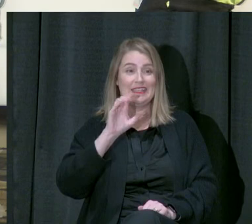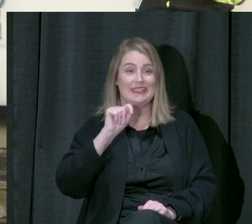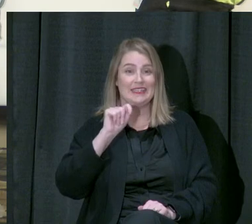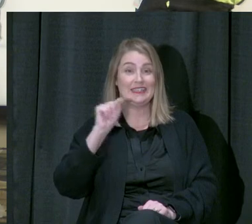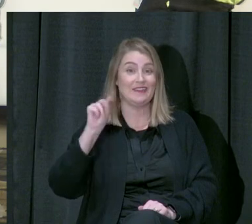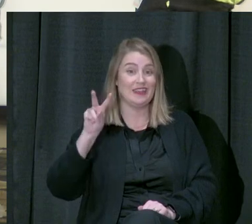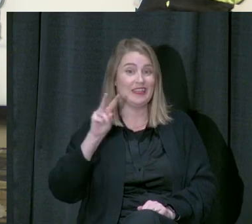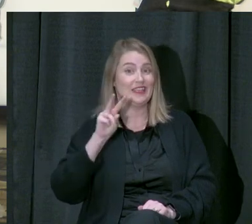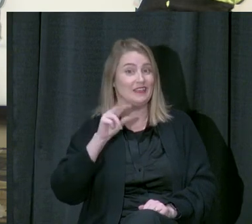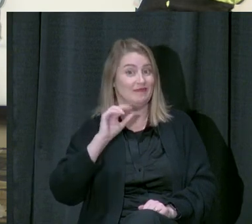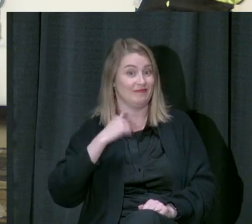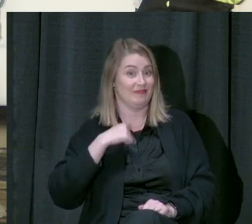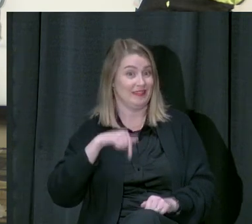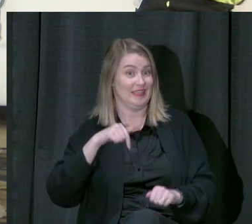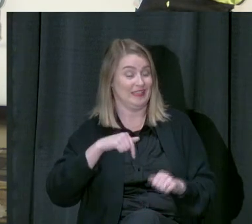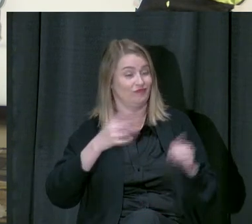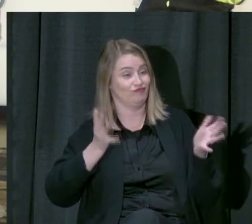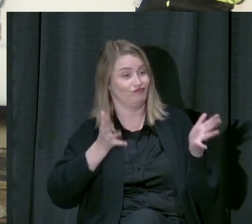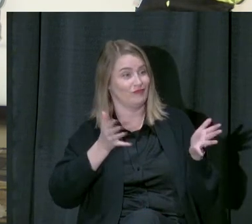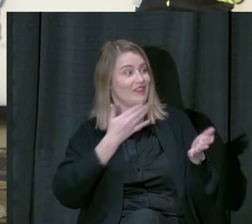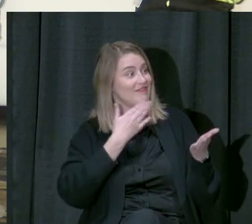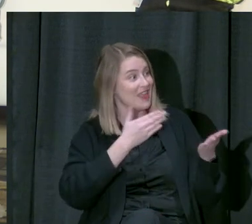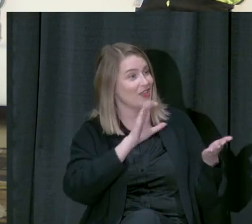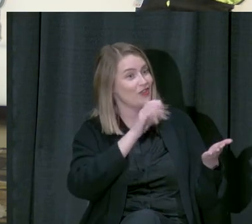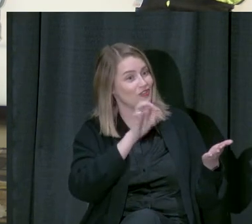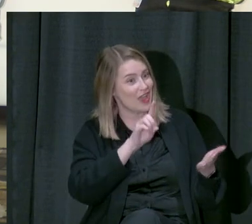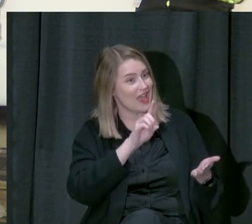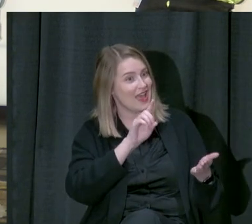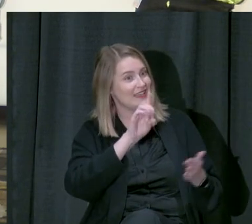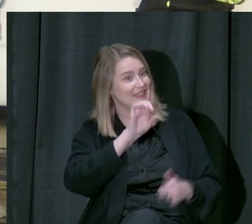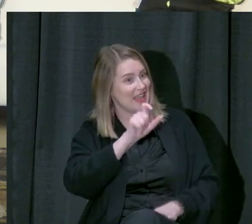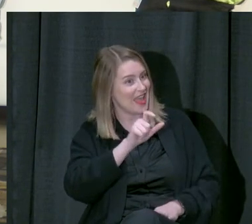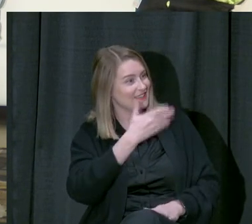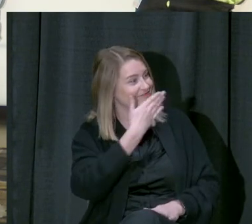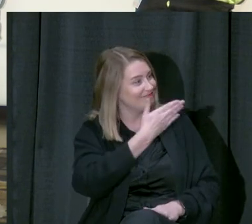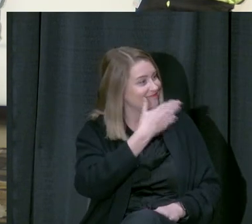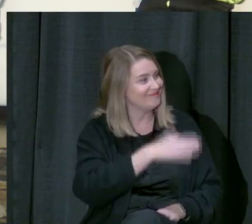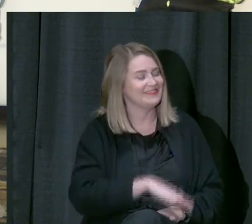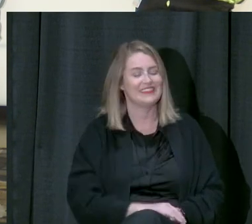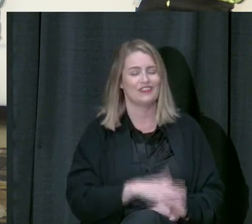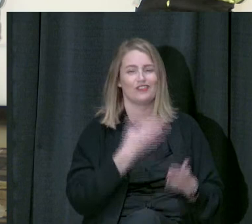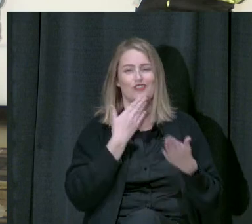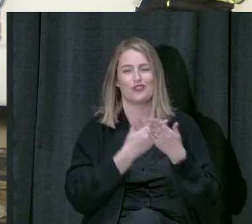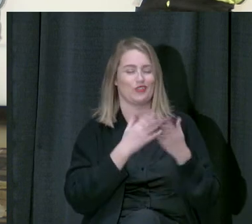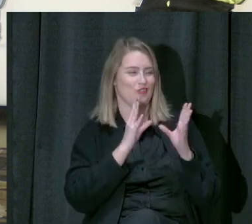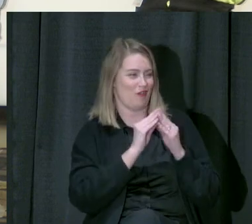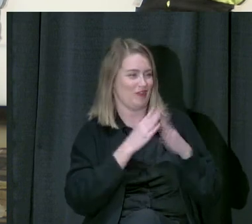you, Chad. Chad, thank you, Dax. Thank you. Thanks, Mike. Take care and have a good conference.